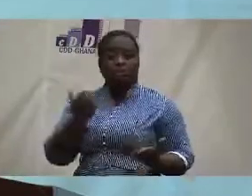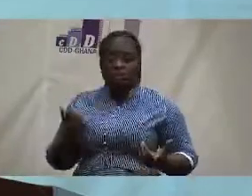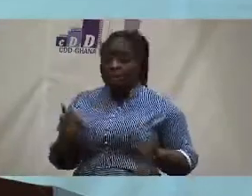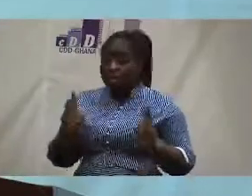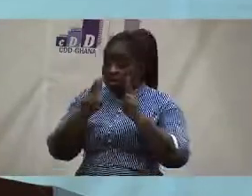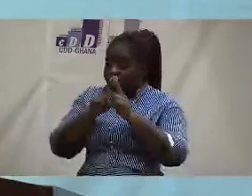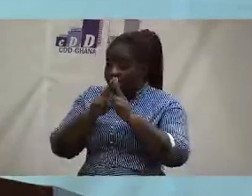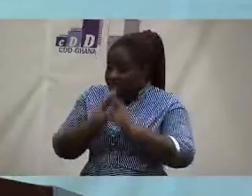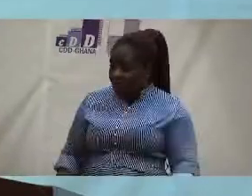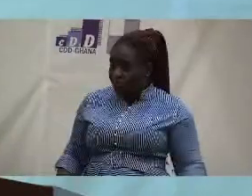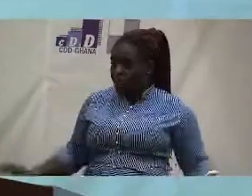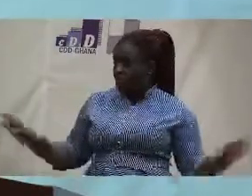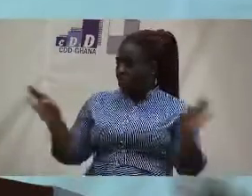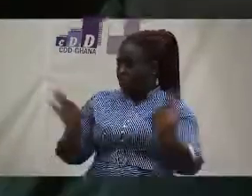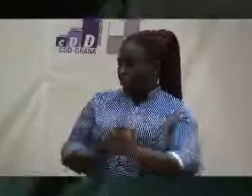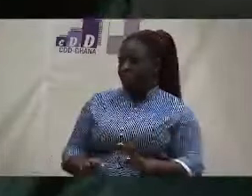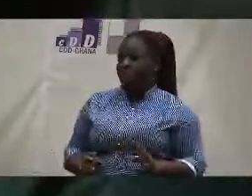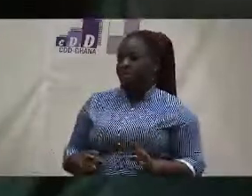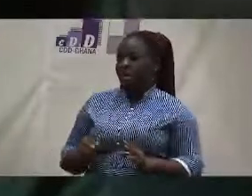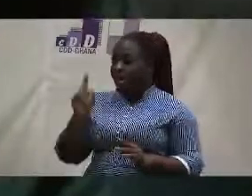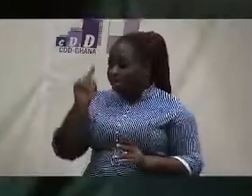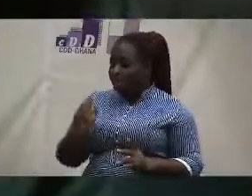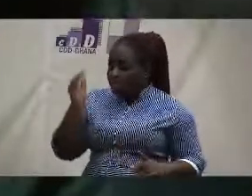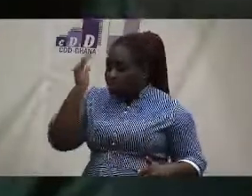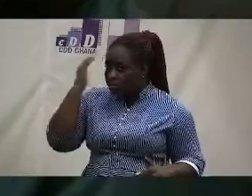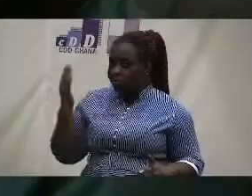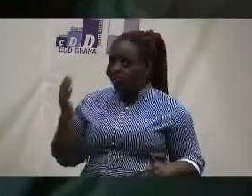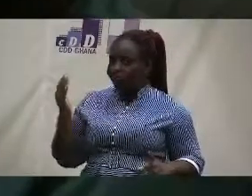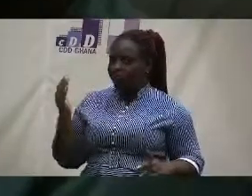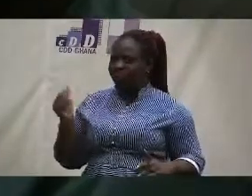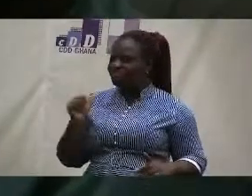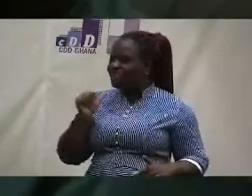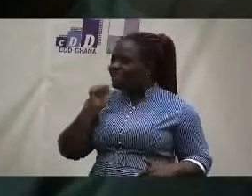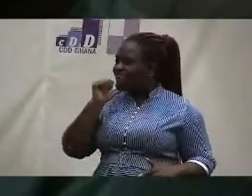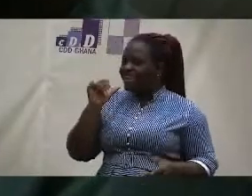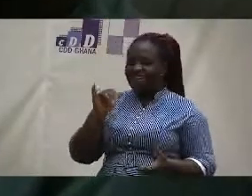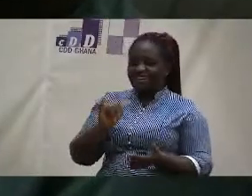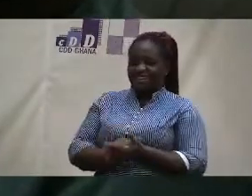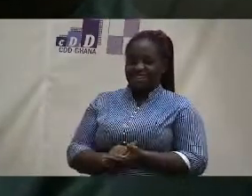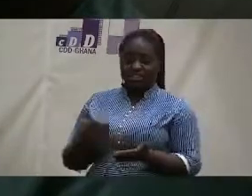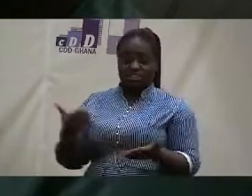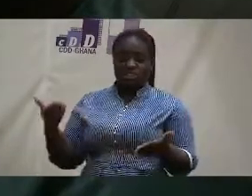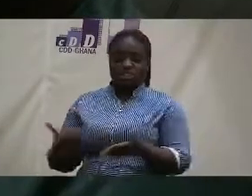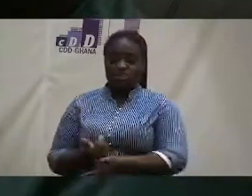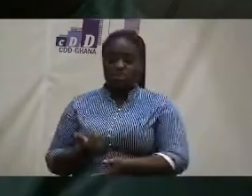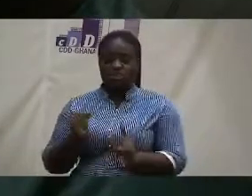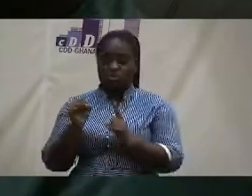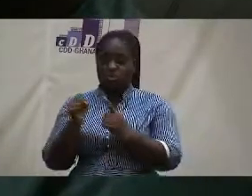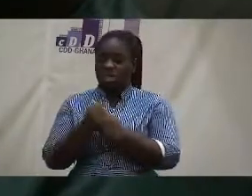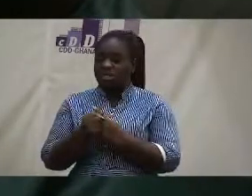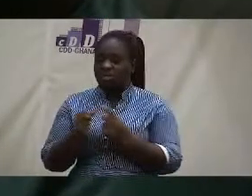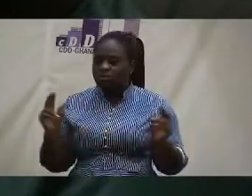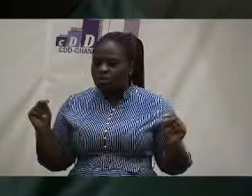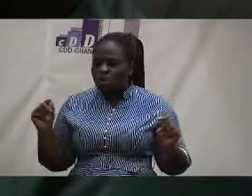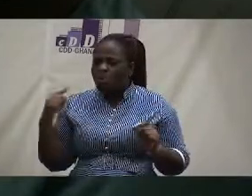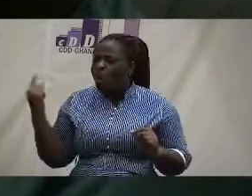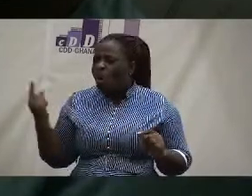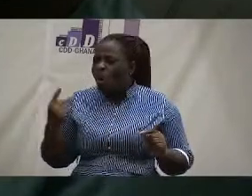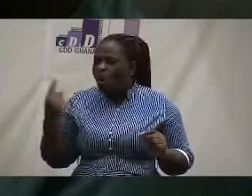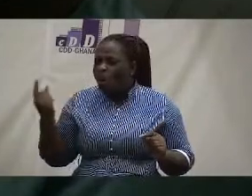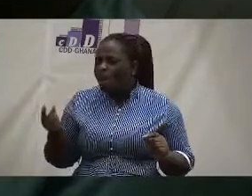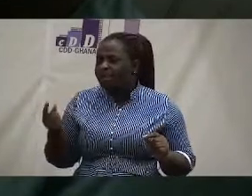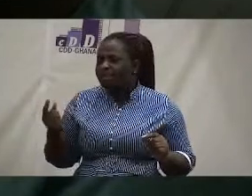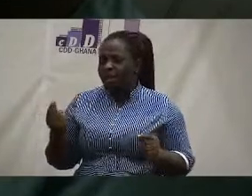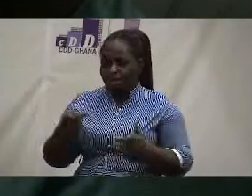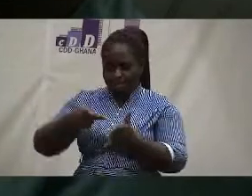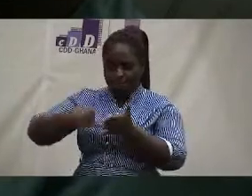is very, very important we must highlight. It's not that it is new to society itself. It has always been part and